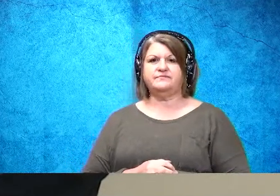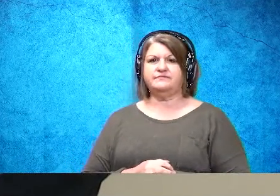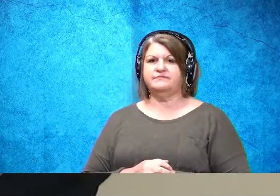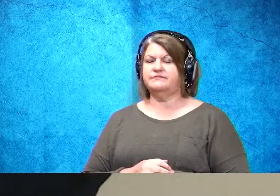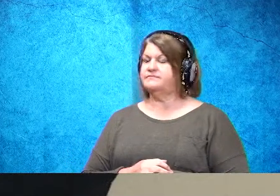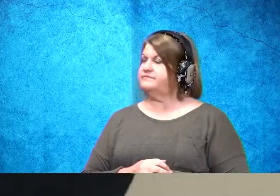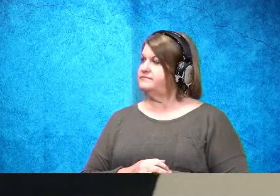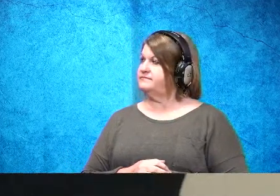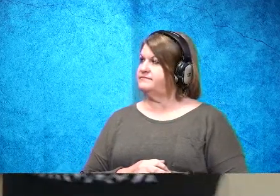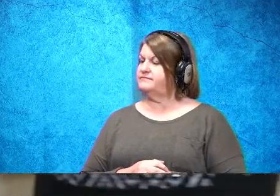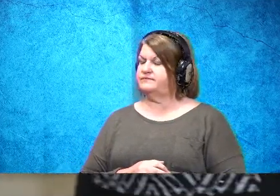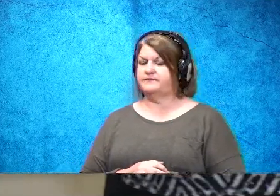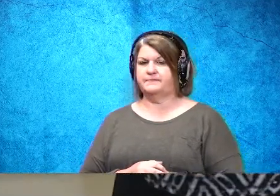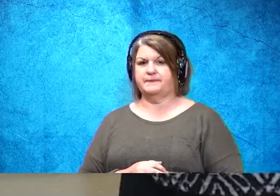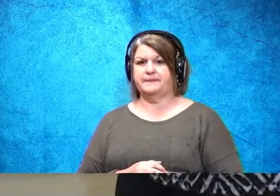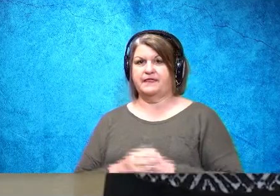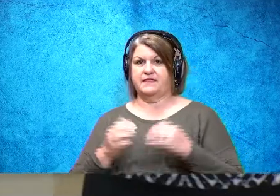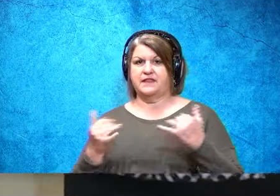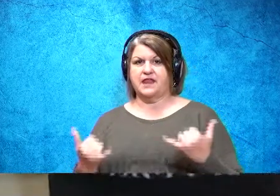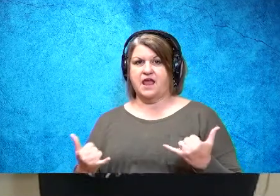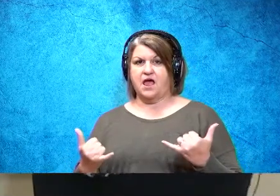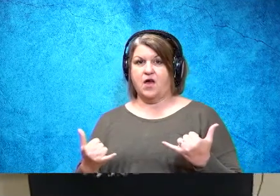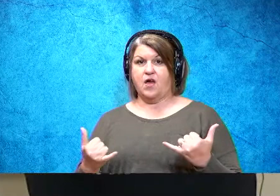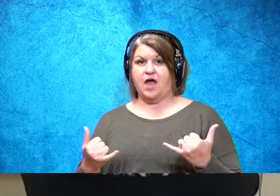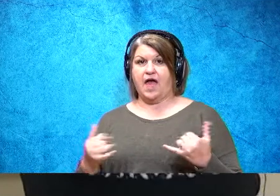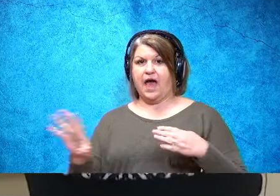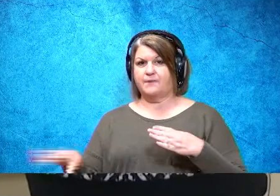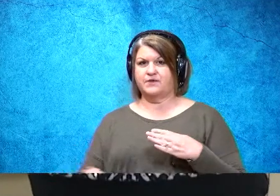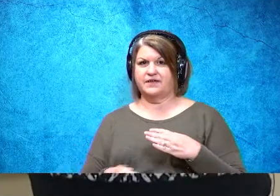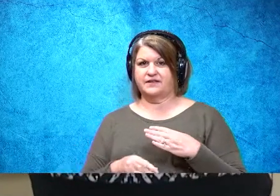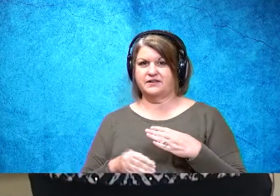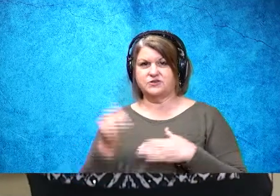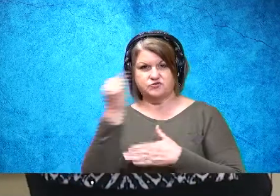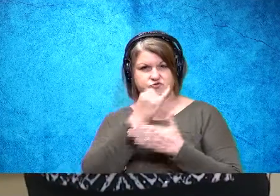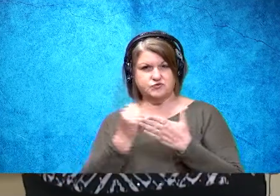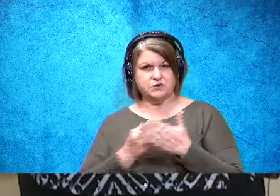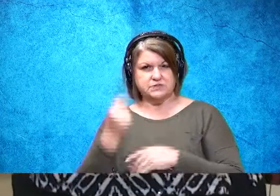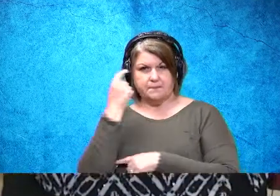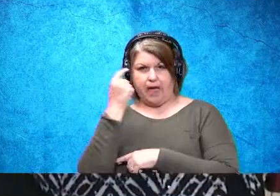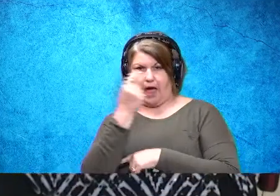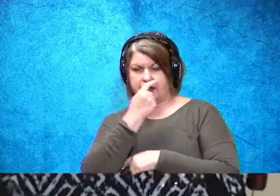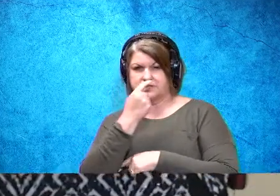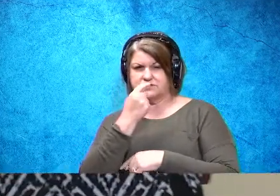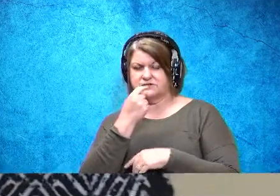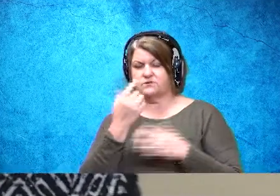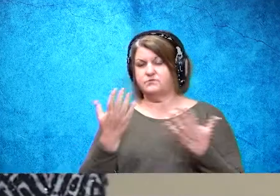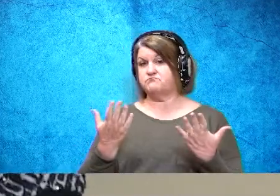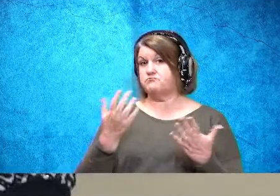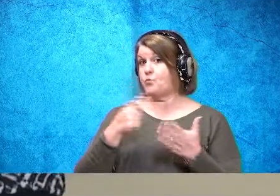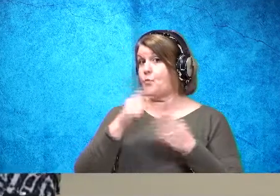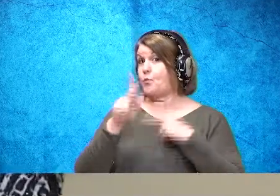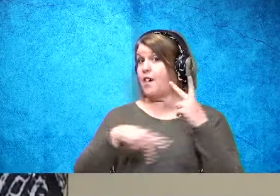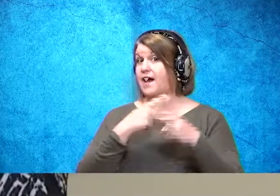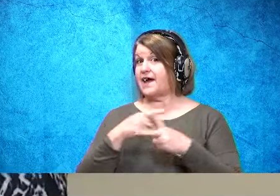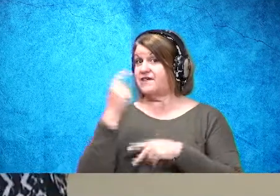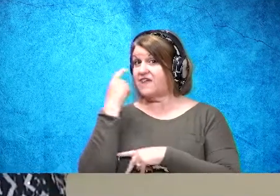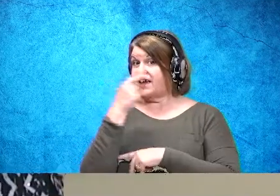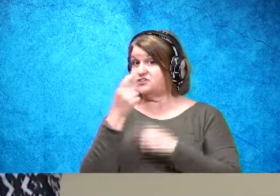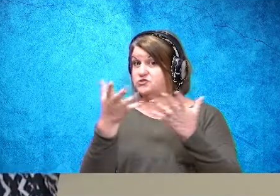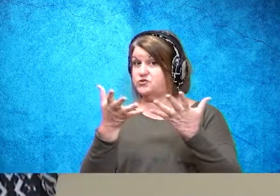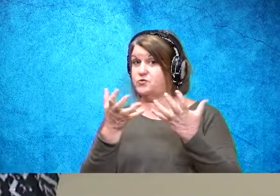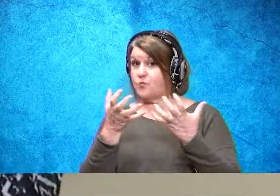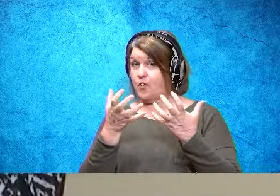All right, there. Now, I'm going to add some eyes on my robot. So what kind of eyes do you want to add? Do you want to add